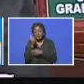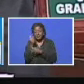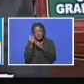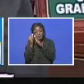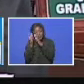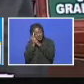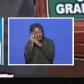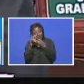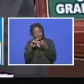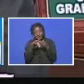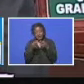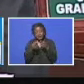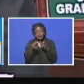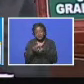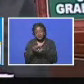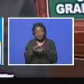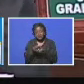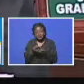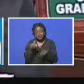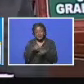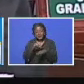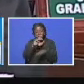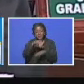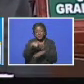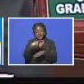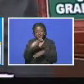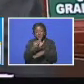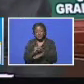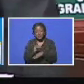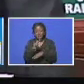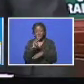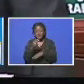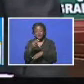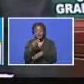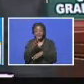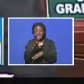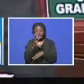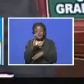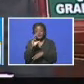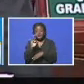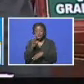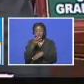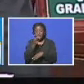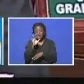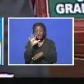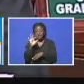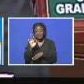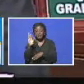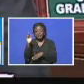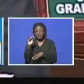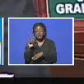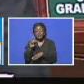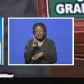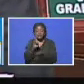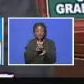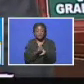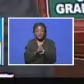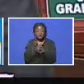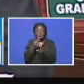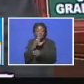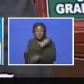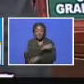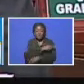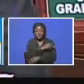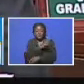occupancy rates as of yesterday at Princess Margaret Hospital is 57.9%, at Doctors Hospital West is